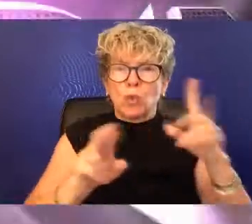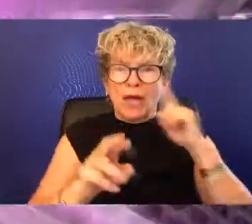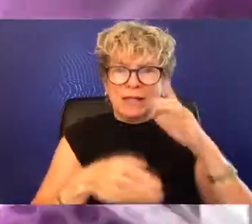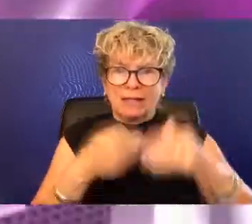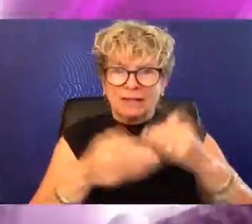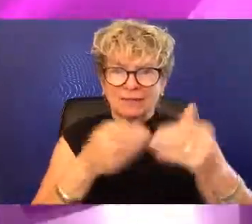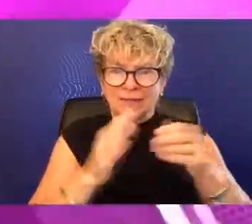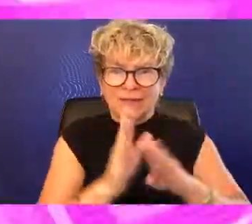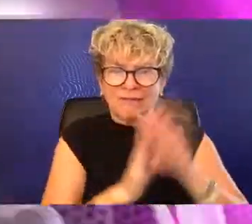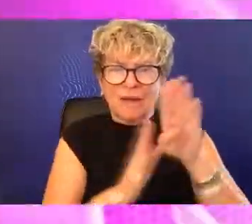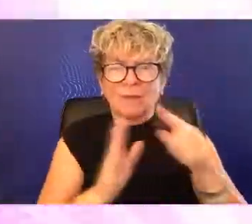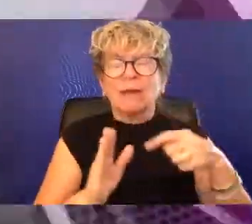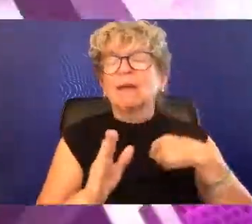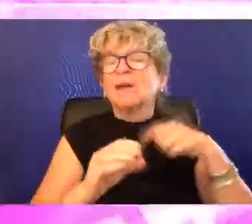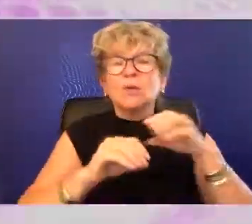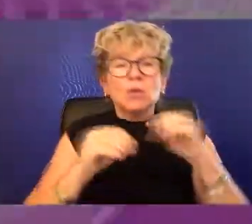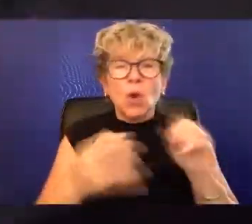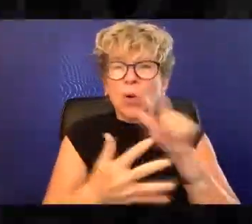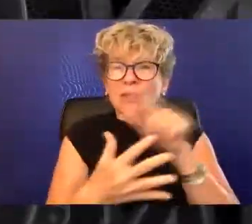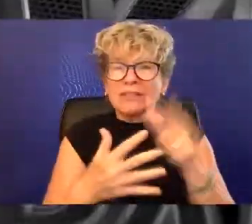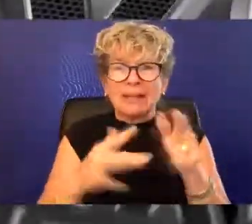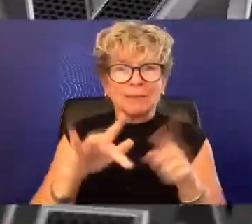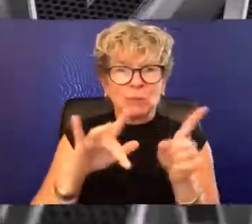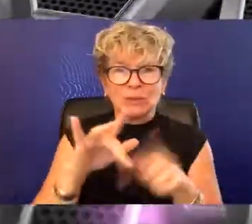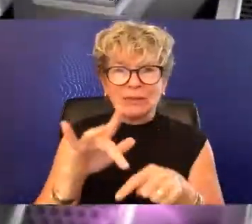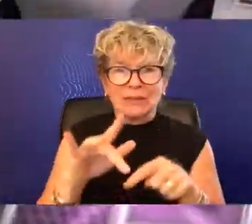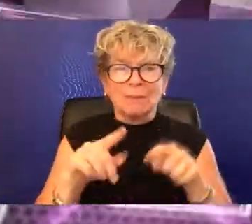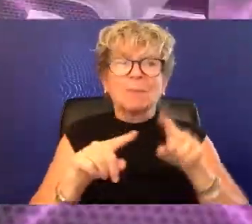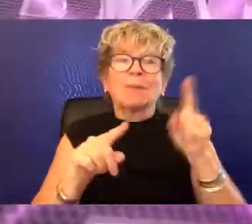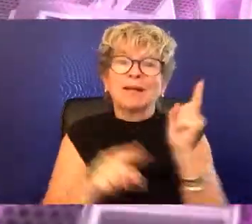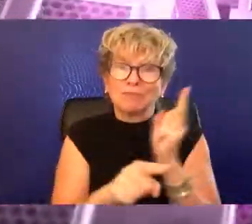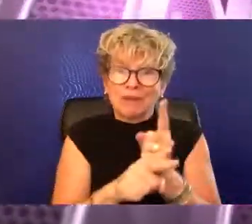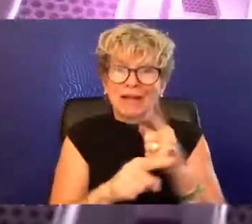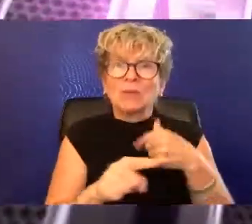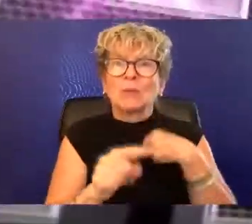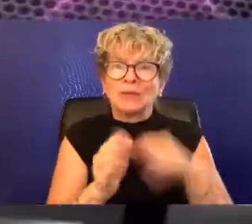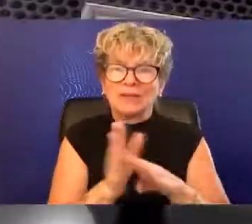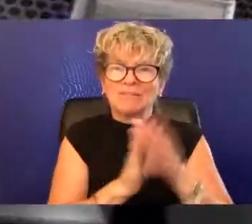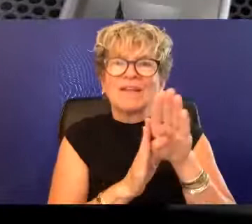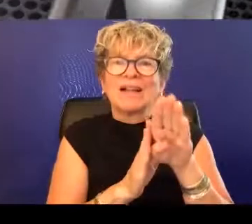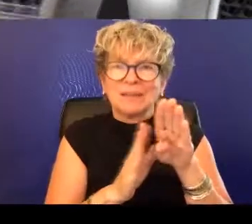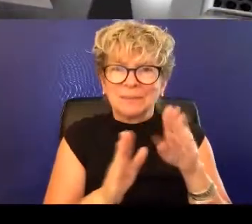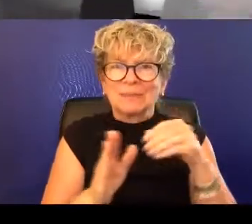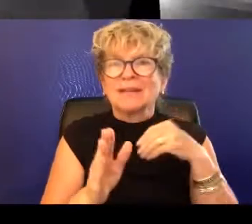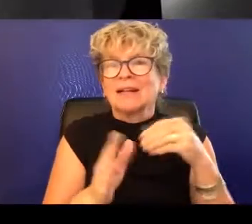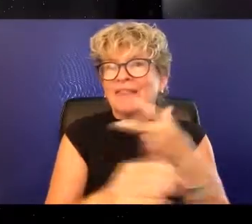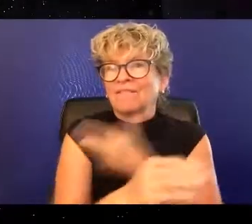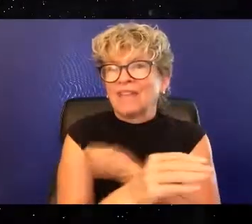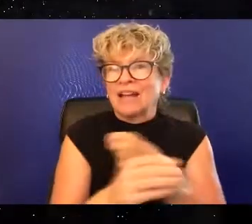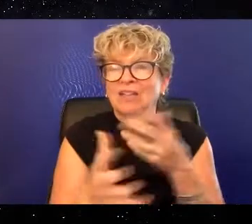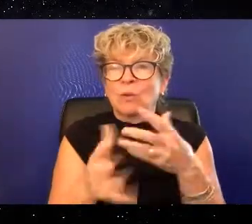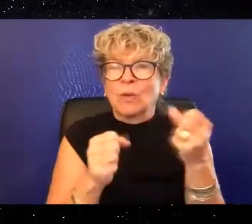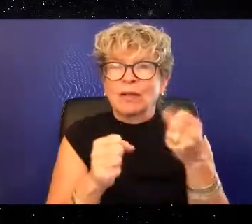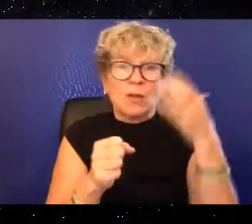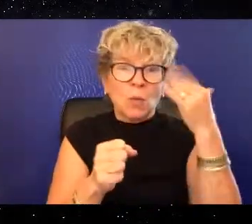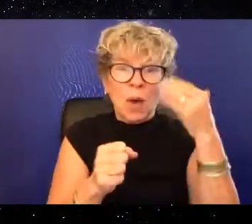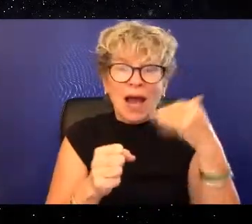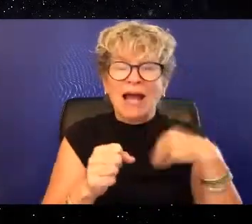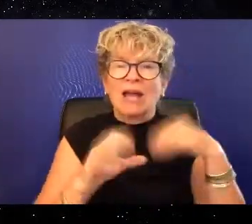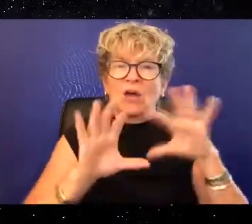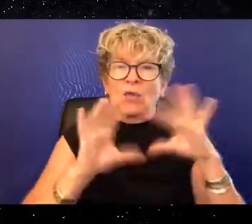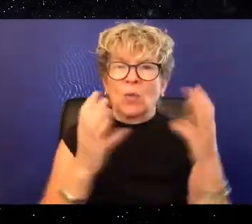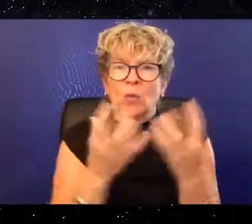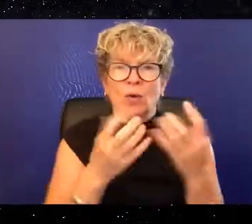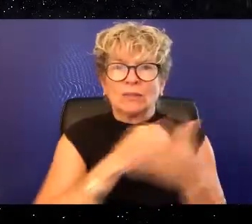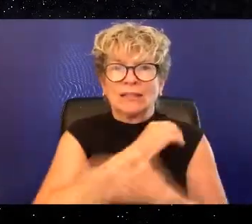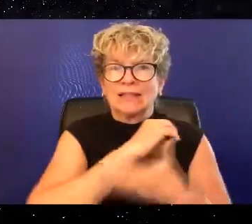were skipped for the COVID-19 vaccine, we were able to develop a safe vaccine so quickly because countries shared